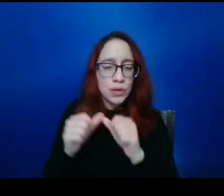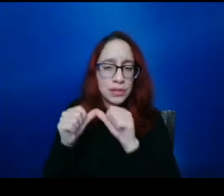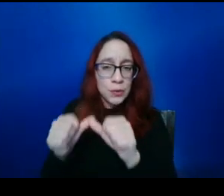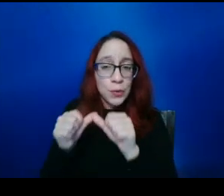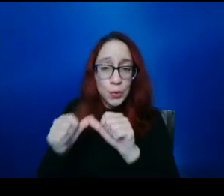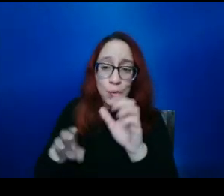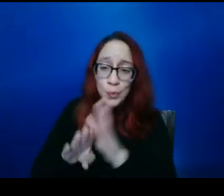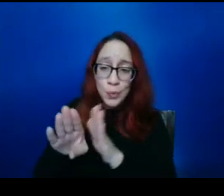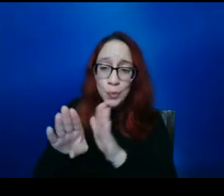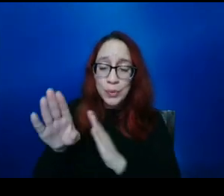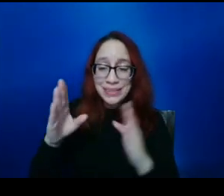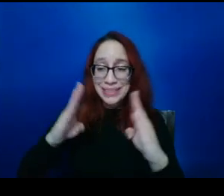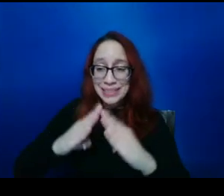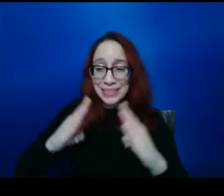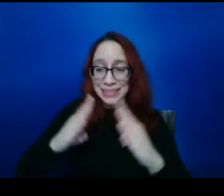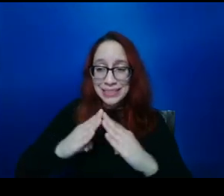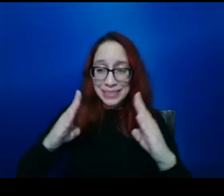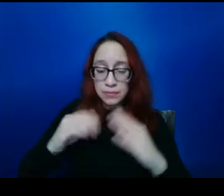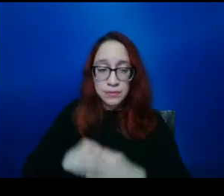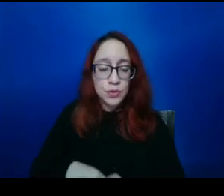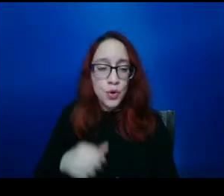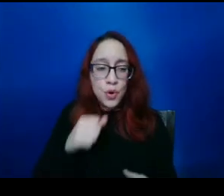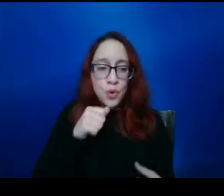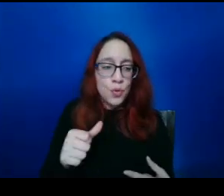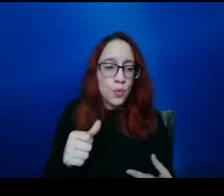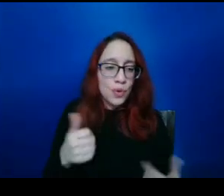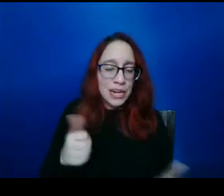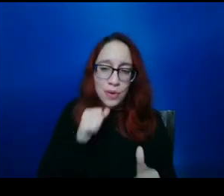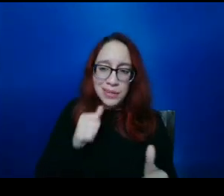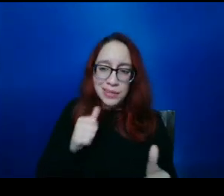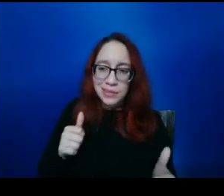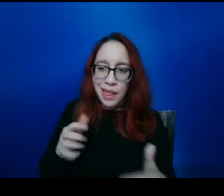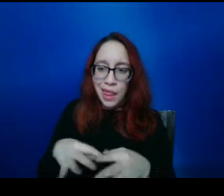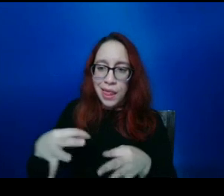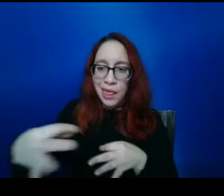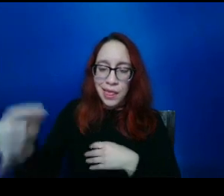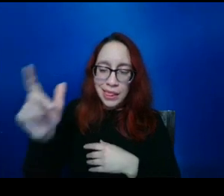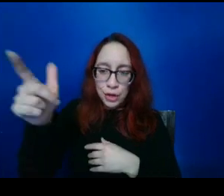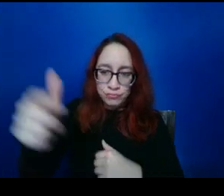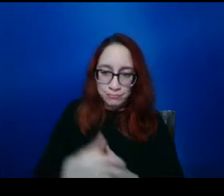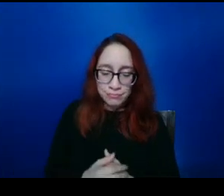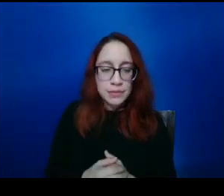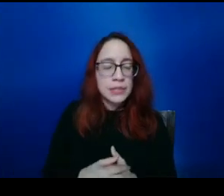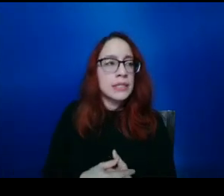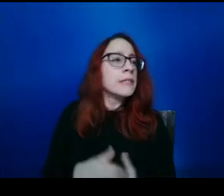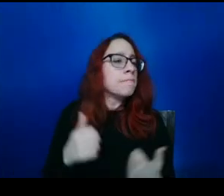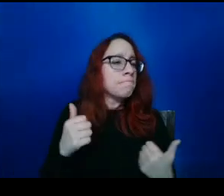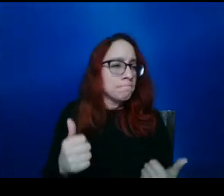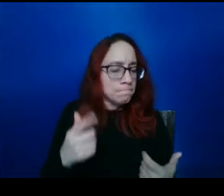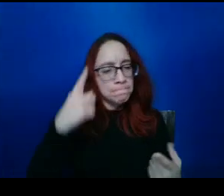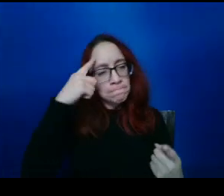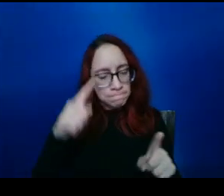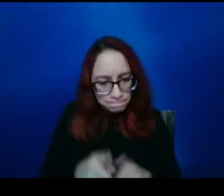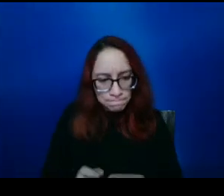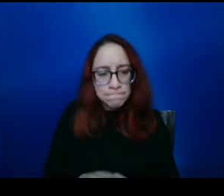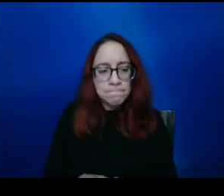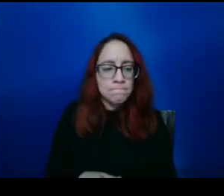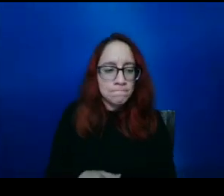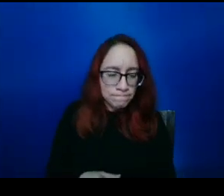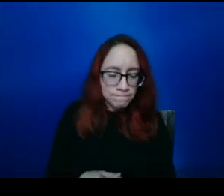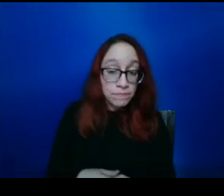development downtown, we're not playing catch up down the road. Absolutely, Commissioner. I couldn't agree with you more. Hearing